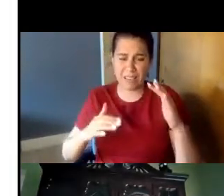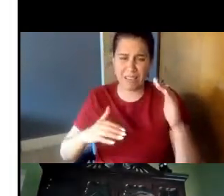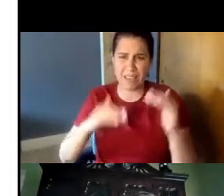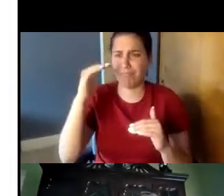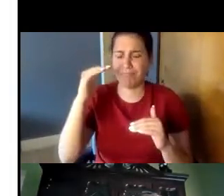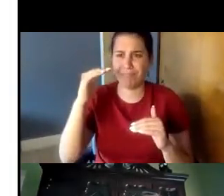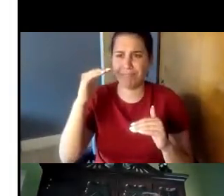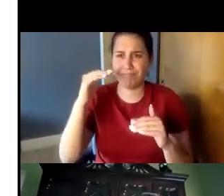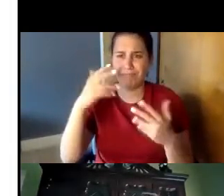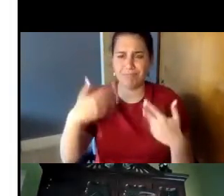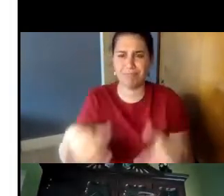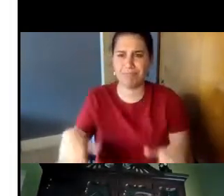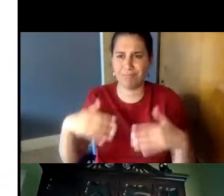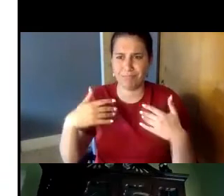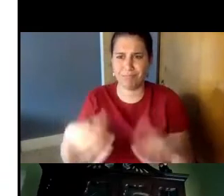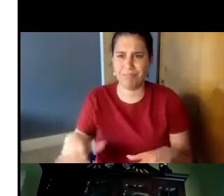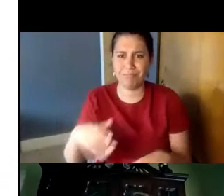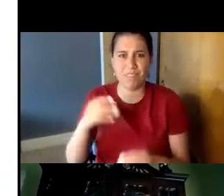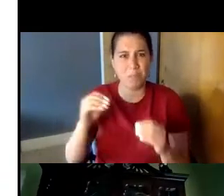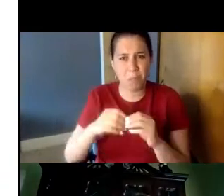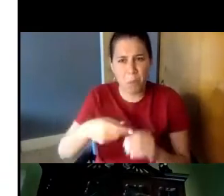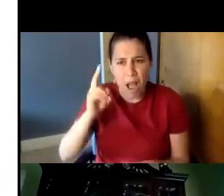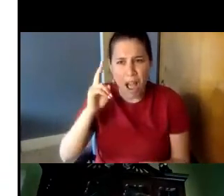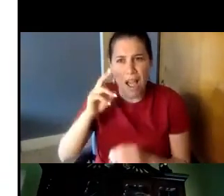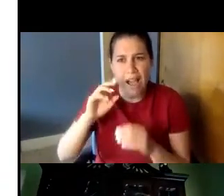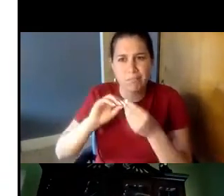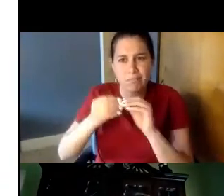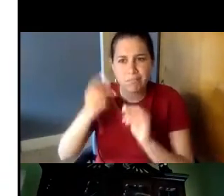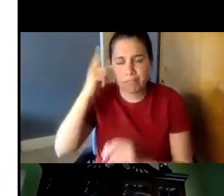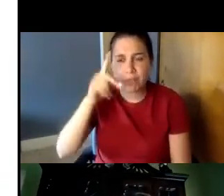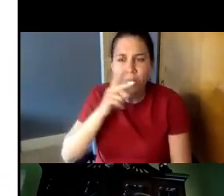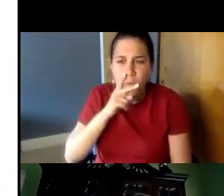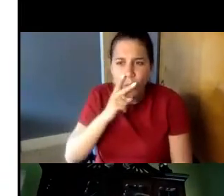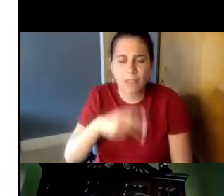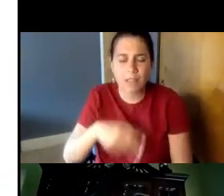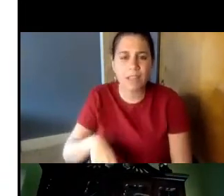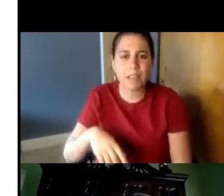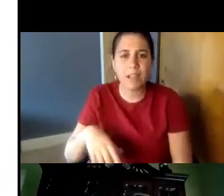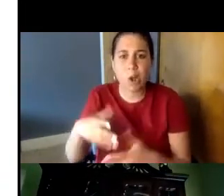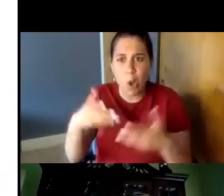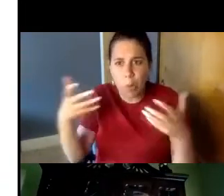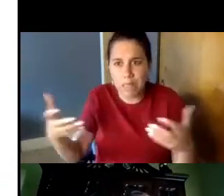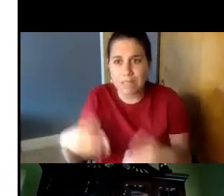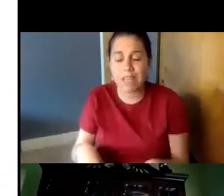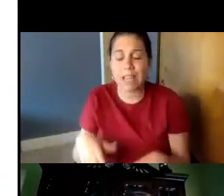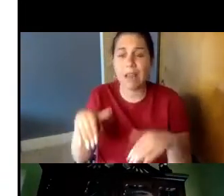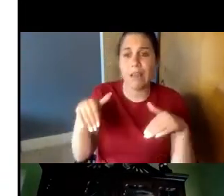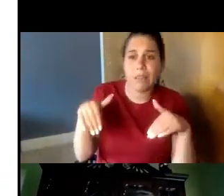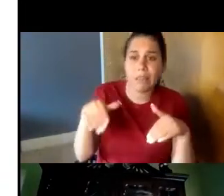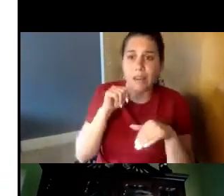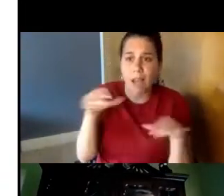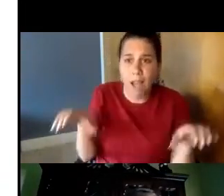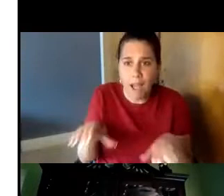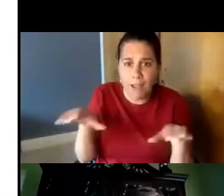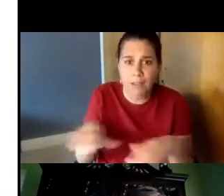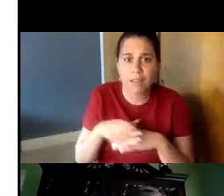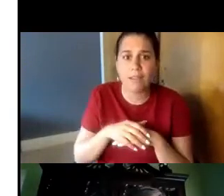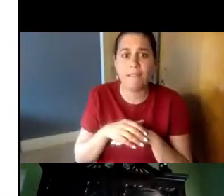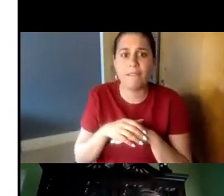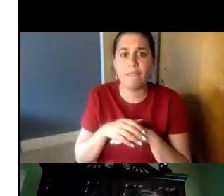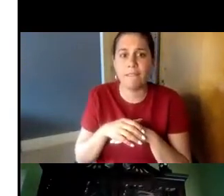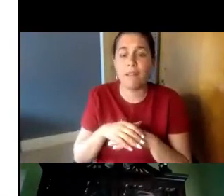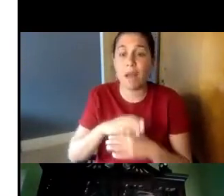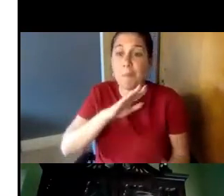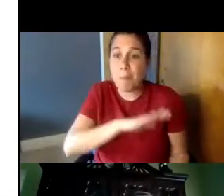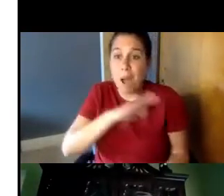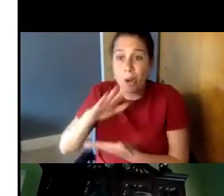factors. There's a much higher rate of smoking, much higher rate of obesity and physical inactivity, and a lower rate of mammography in rural areas